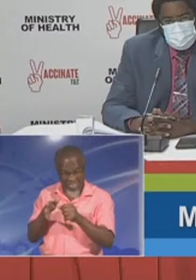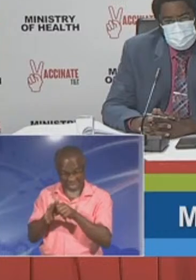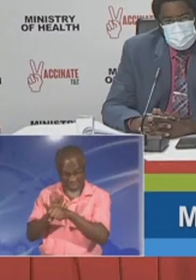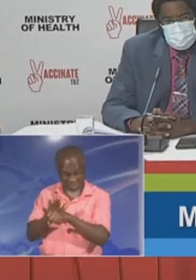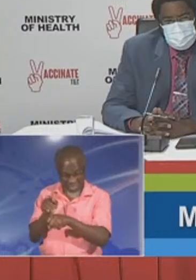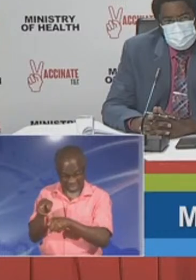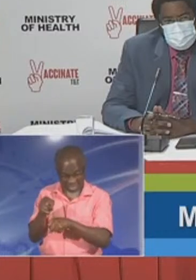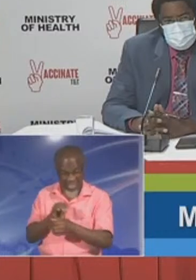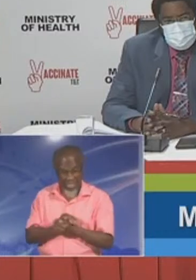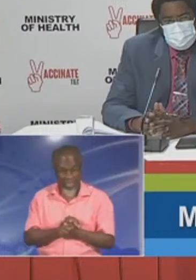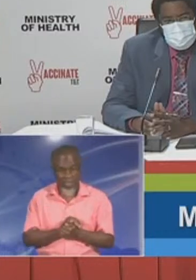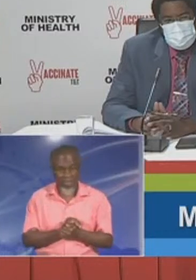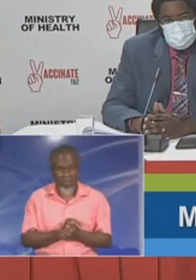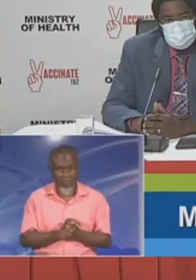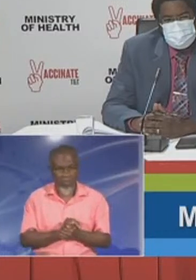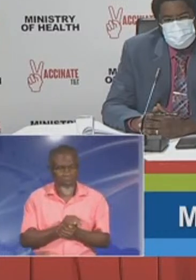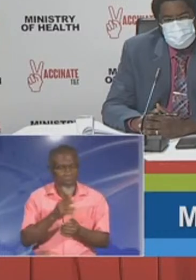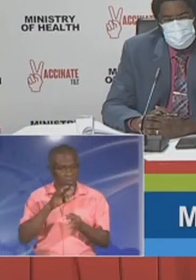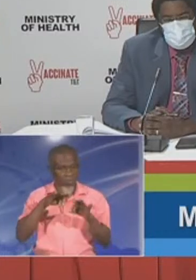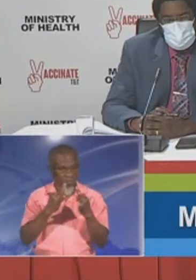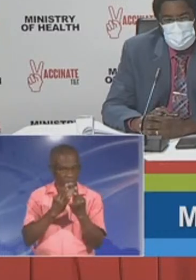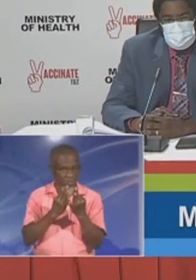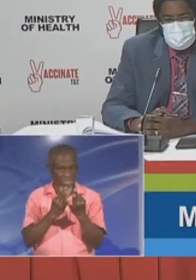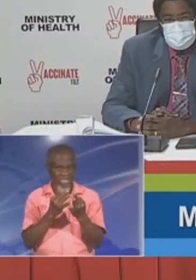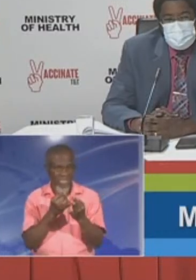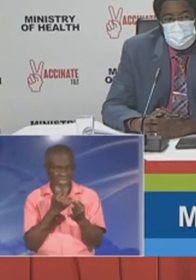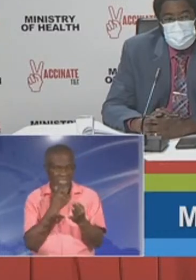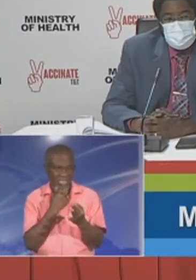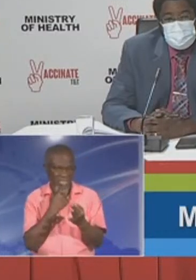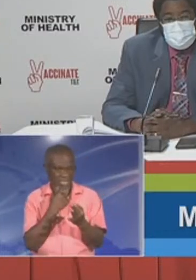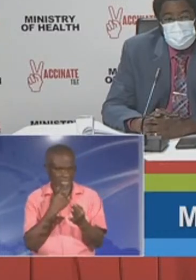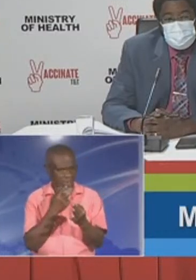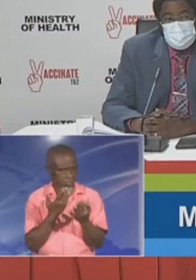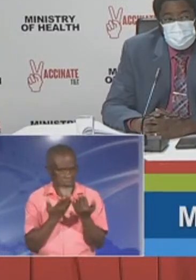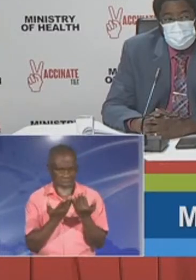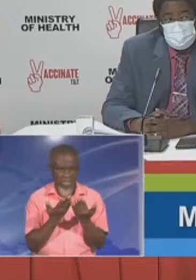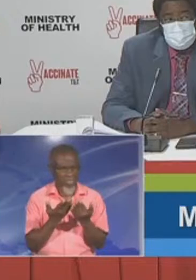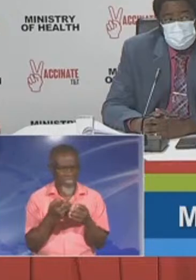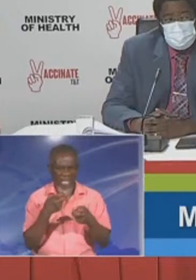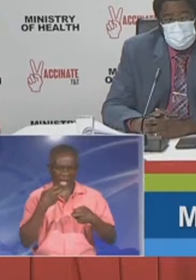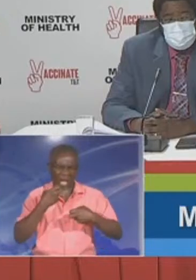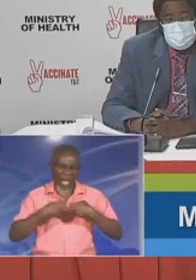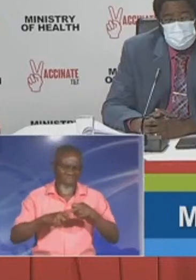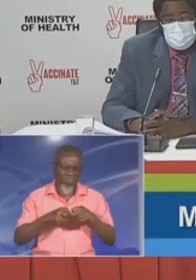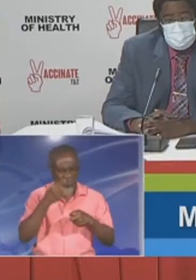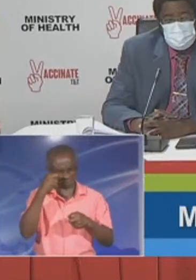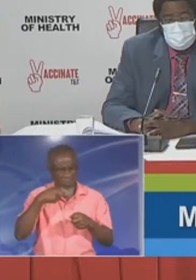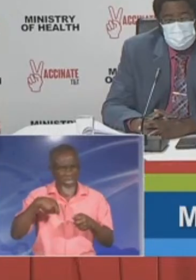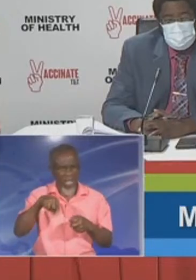because families of those persons are saying, it's an inconvenience to them. Thank you very much.